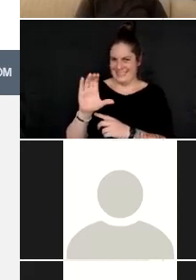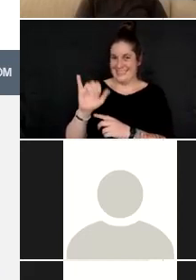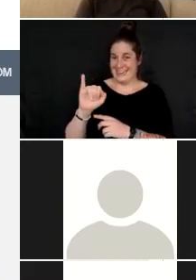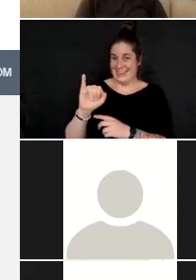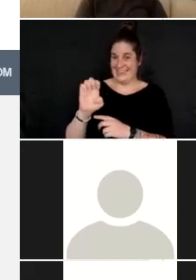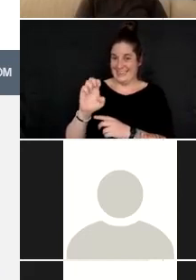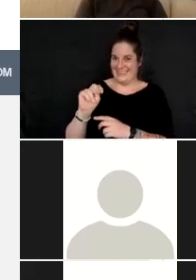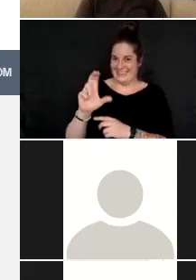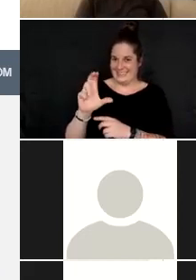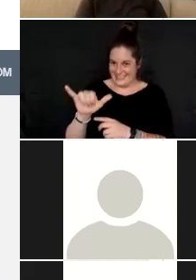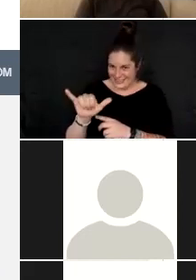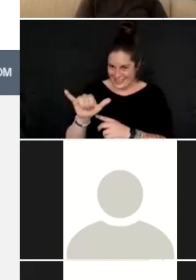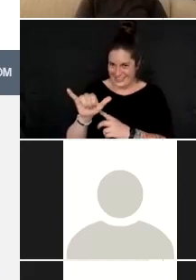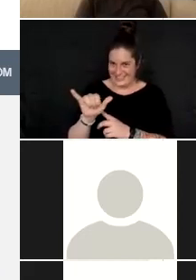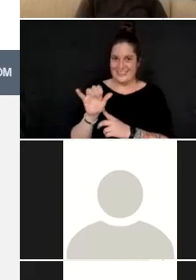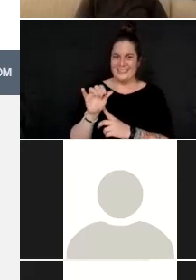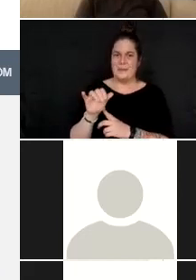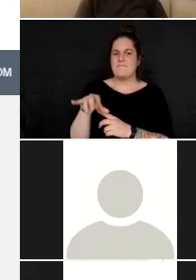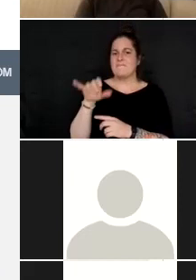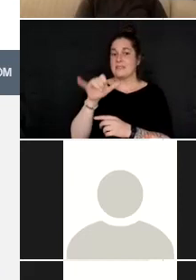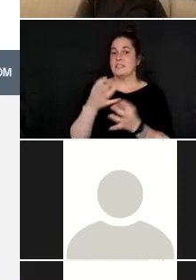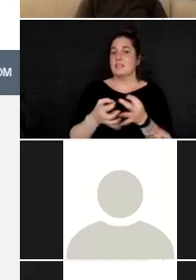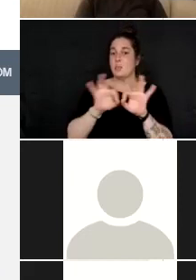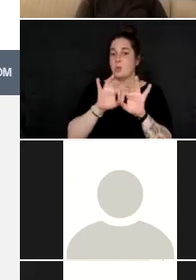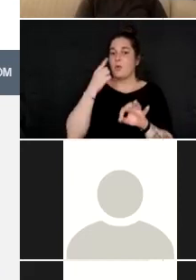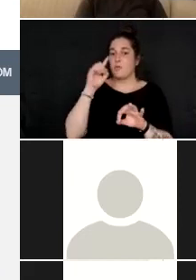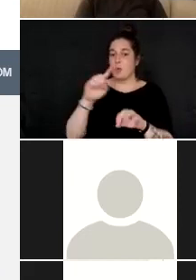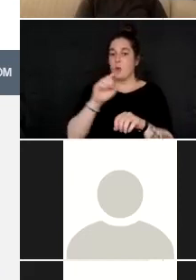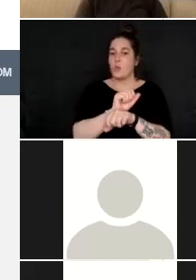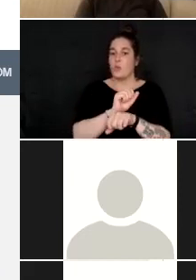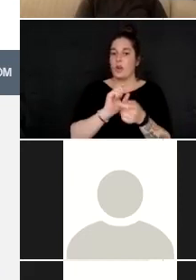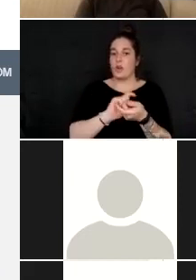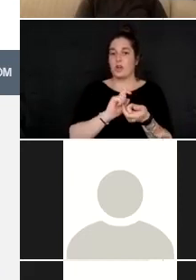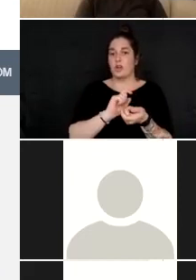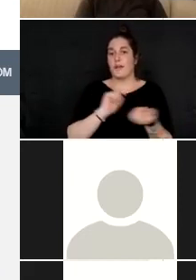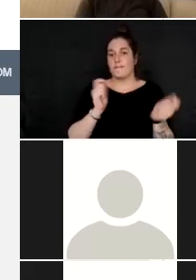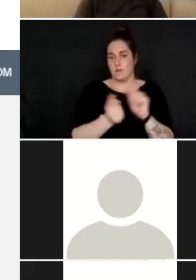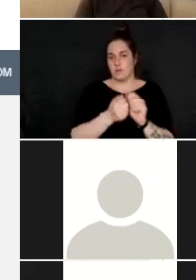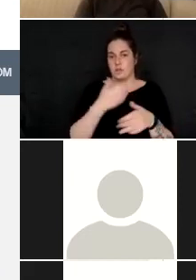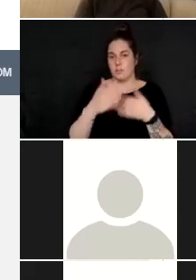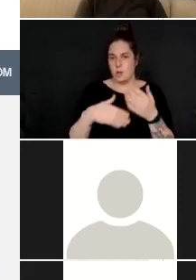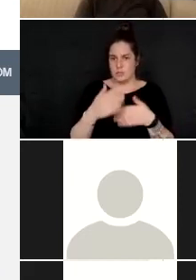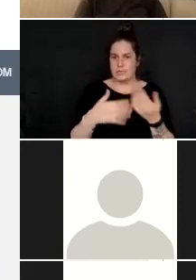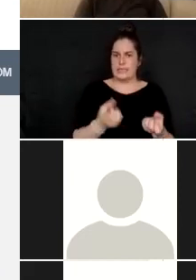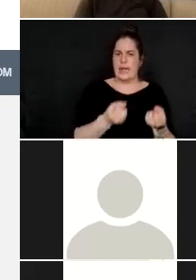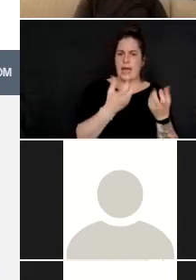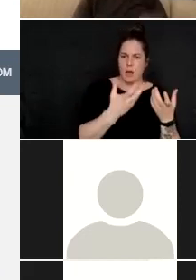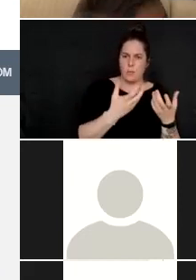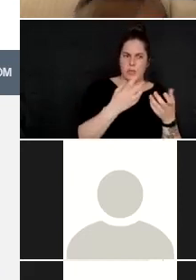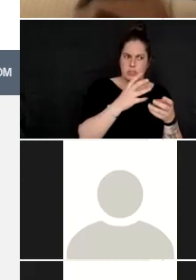conversion process, right? So, you know, how much energy are we putting in and how much work are we getting